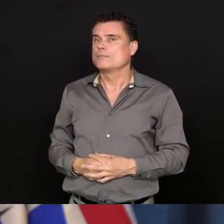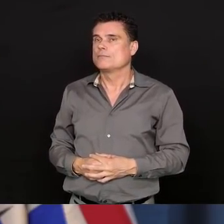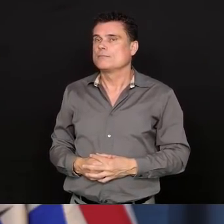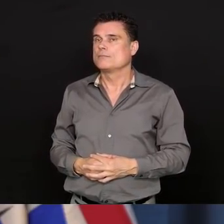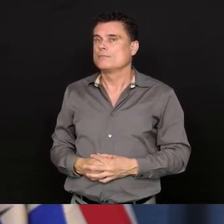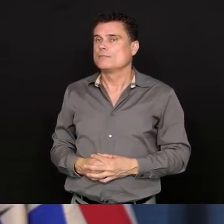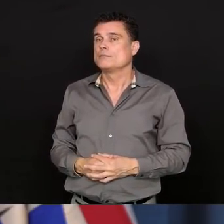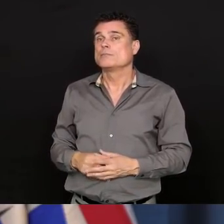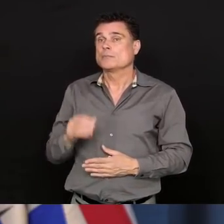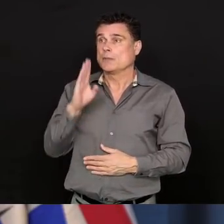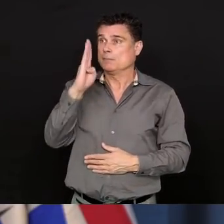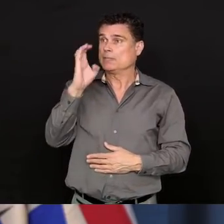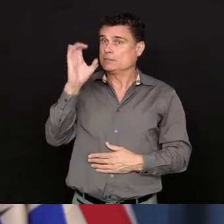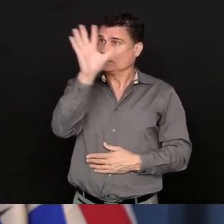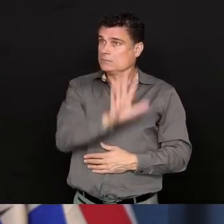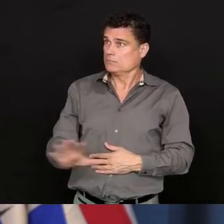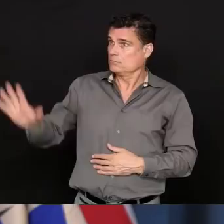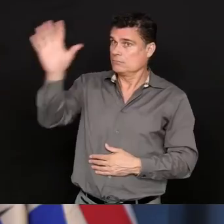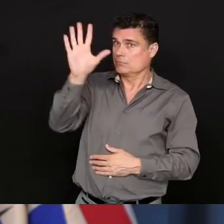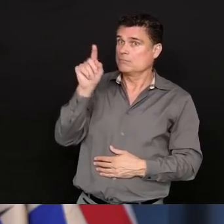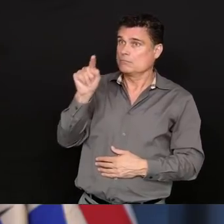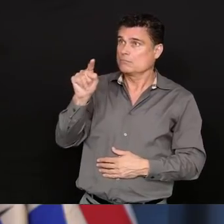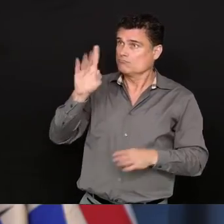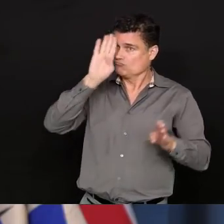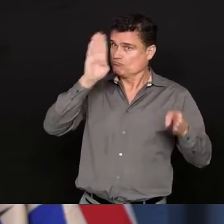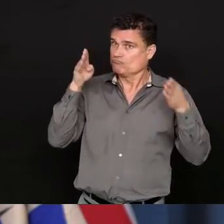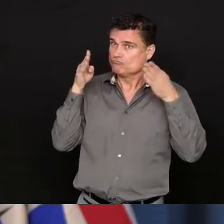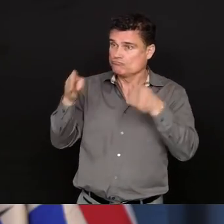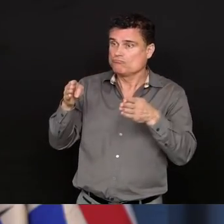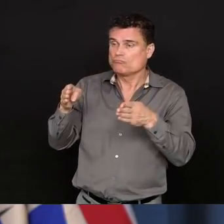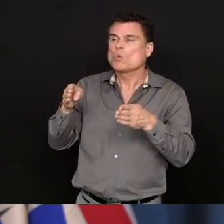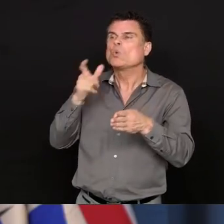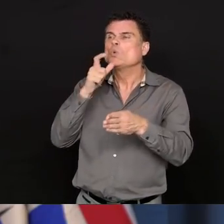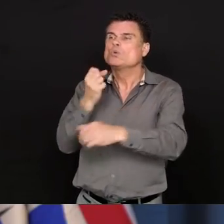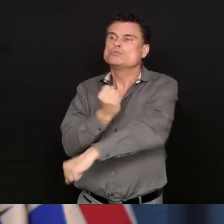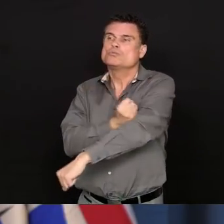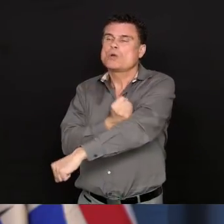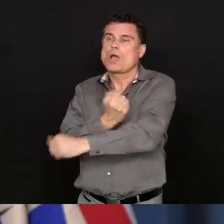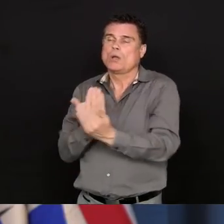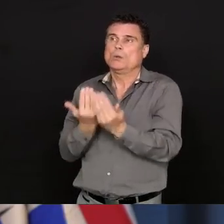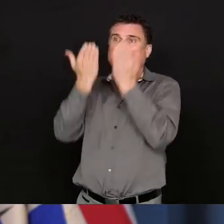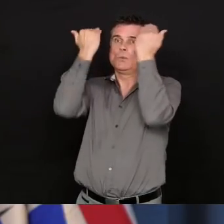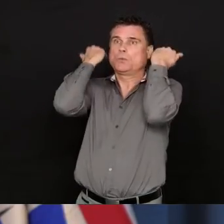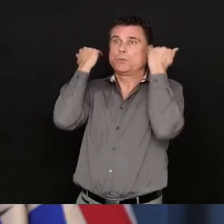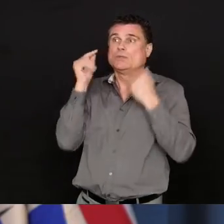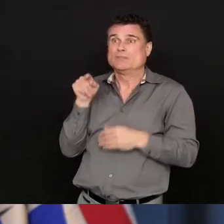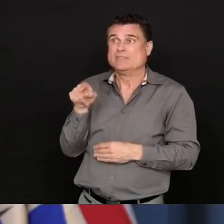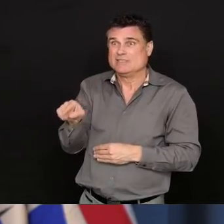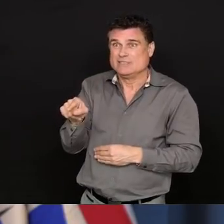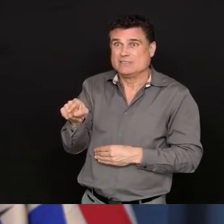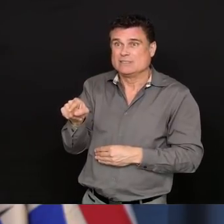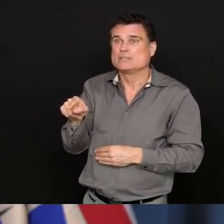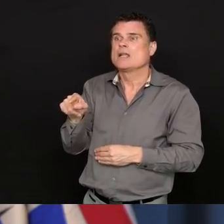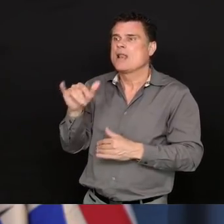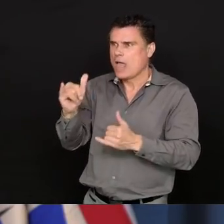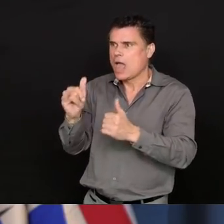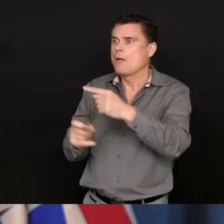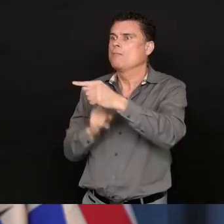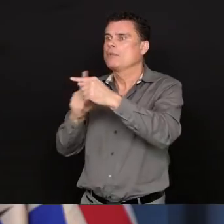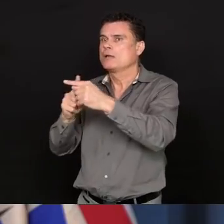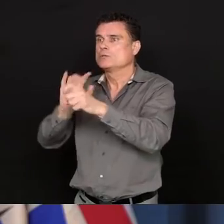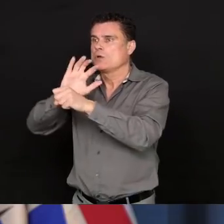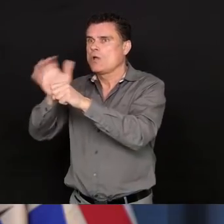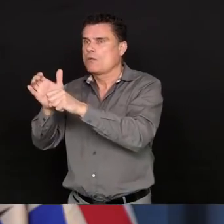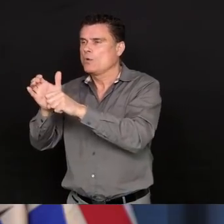are people who are more vulnerable to overdoses are already the subject of another public health crisis in this province. But I'm